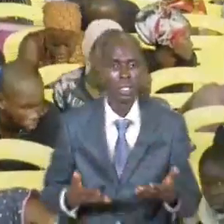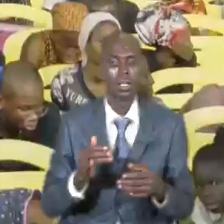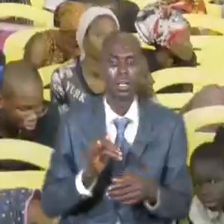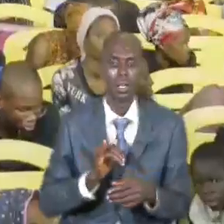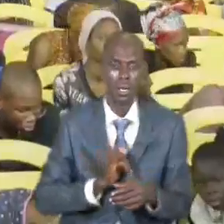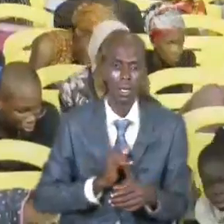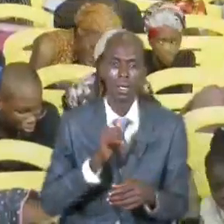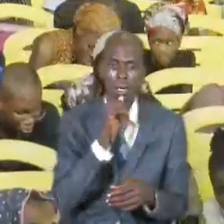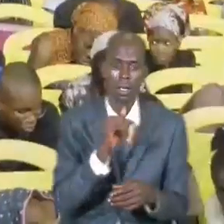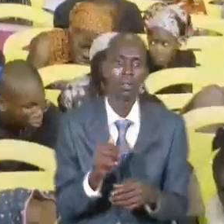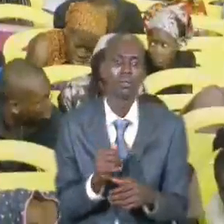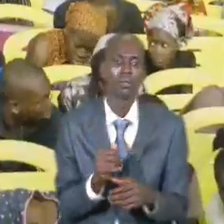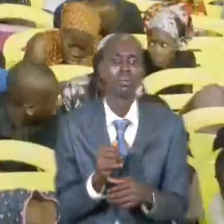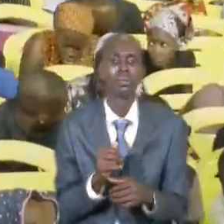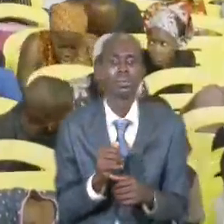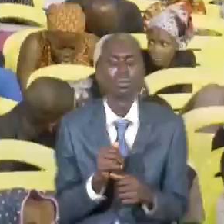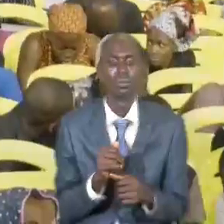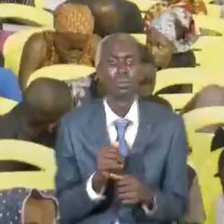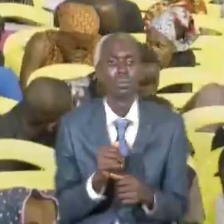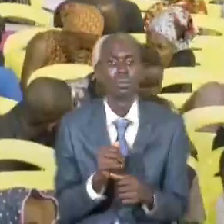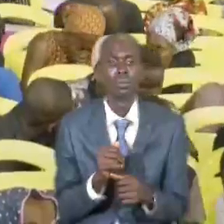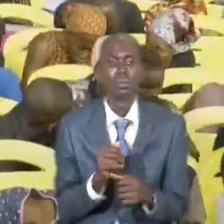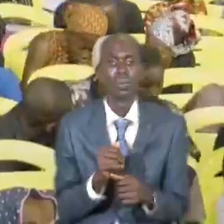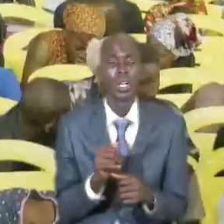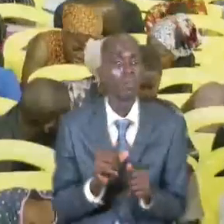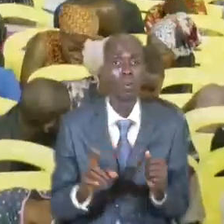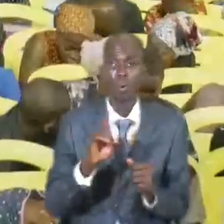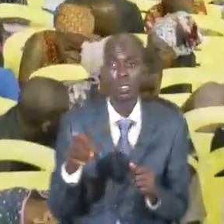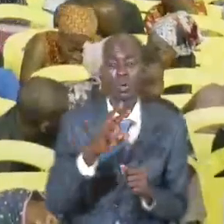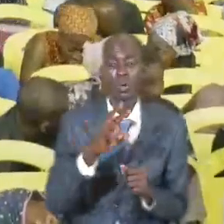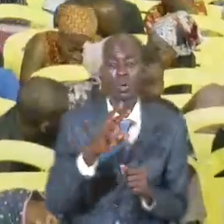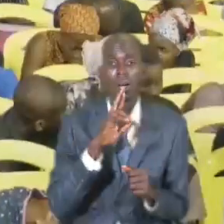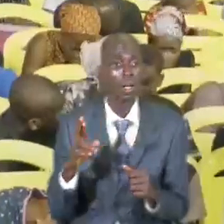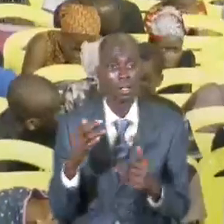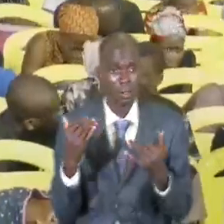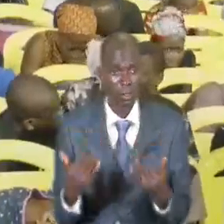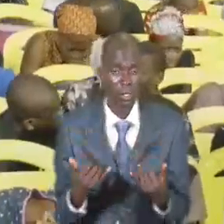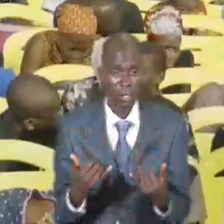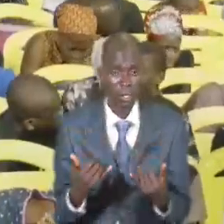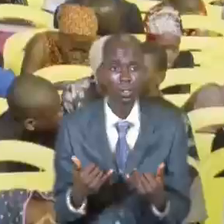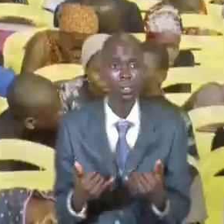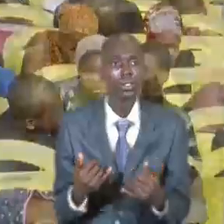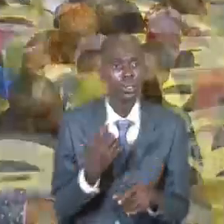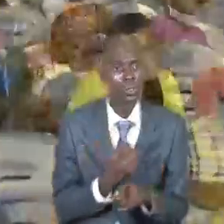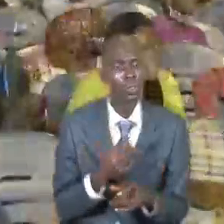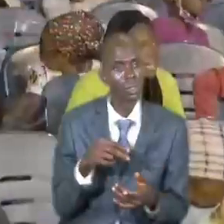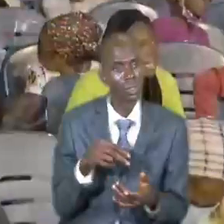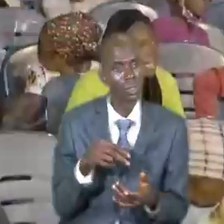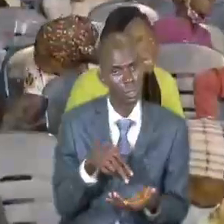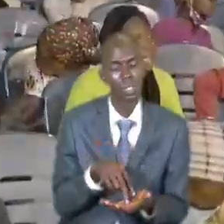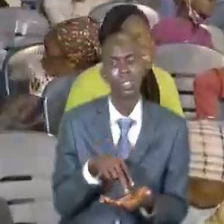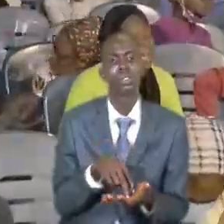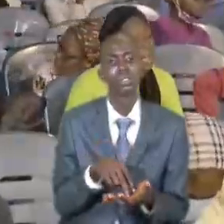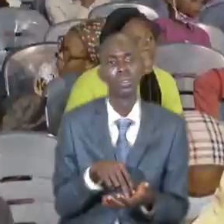bless you. All over the field, everywhere today, just stand up, just stand up. Where are you? Where are you? Are you